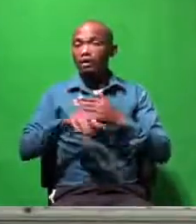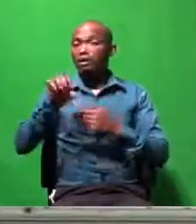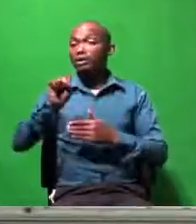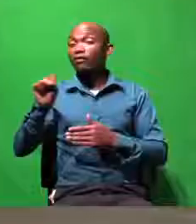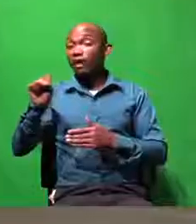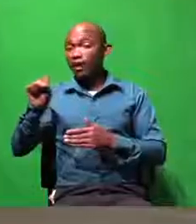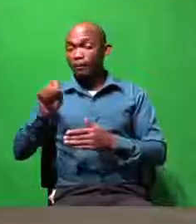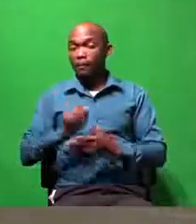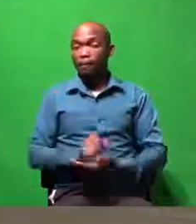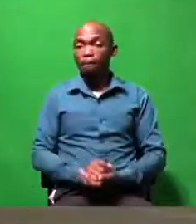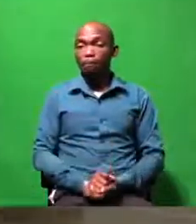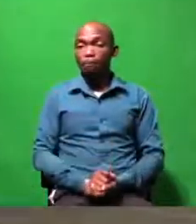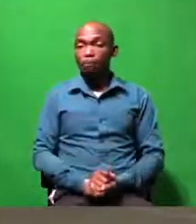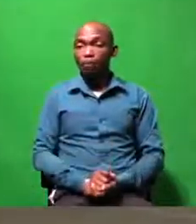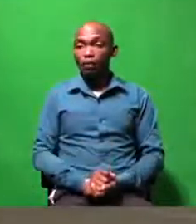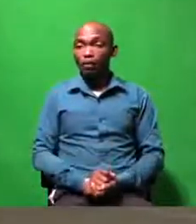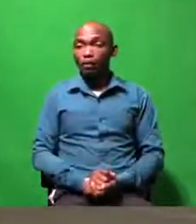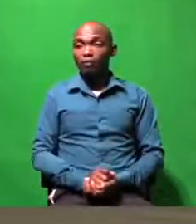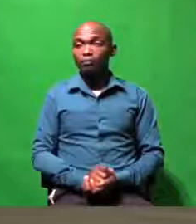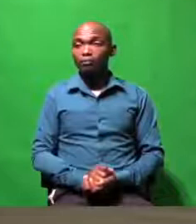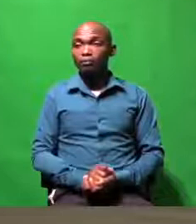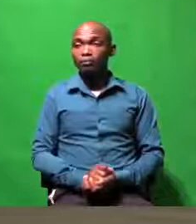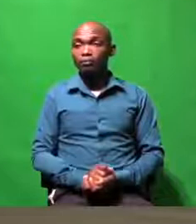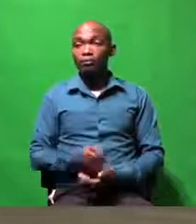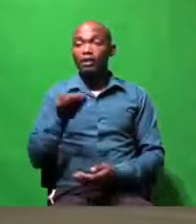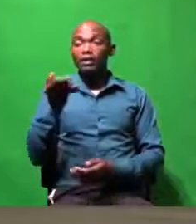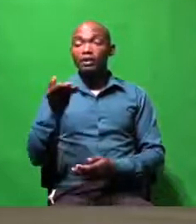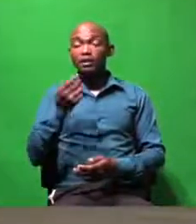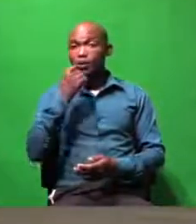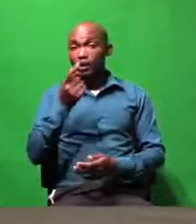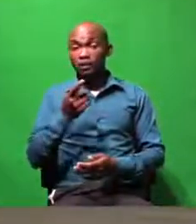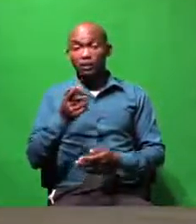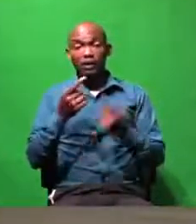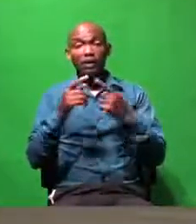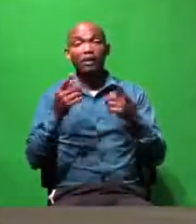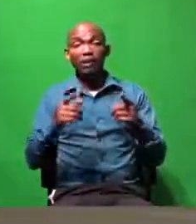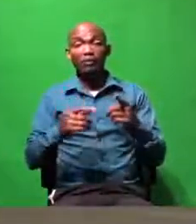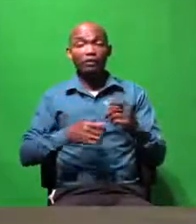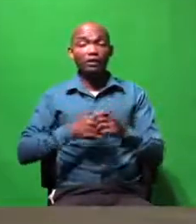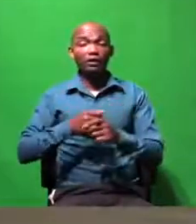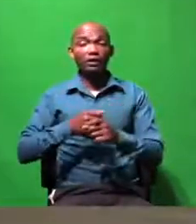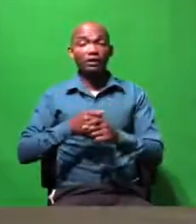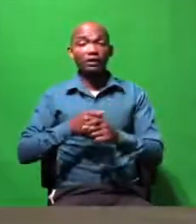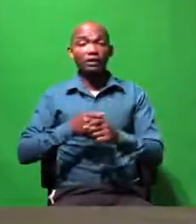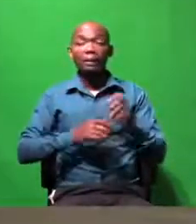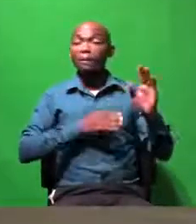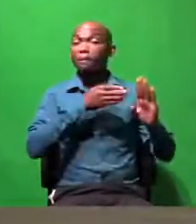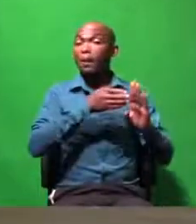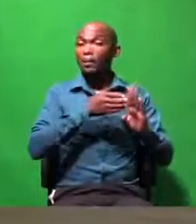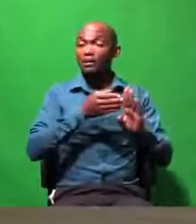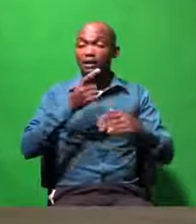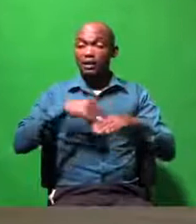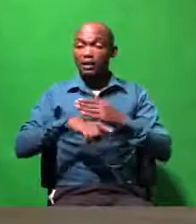But the survey, this we can say is a different purpose. So in our level,